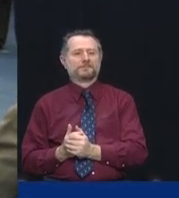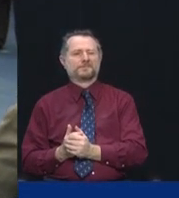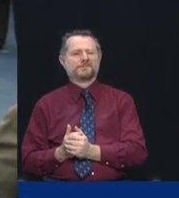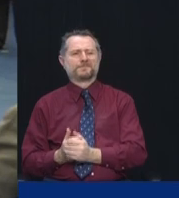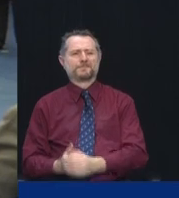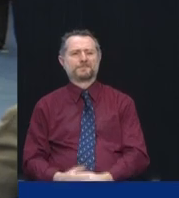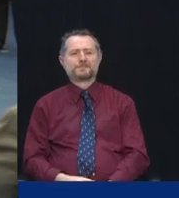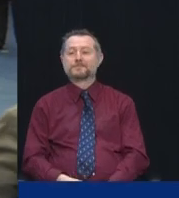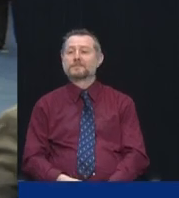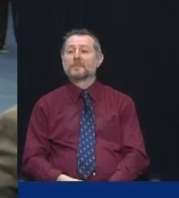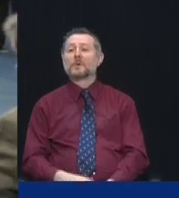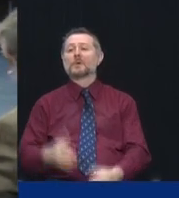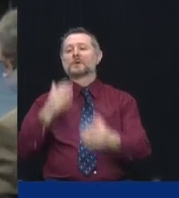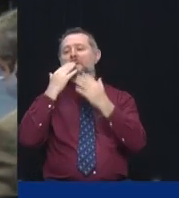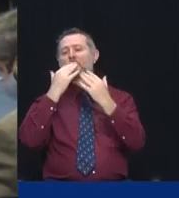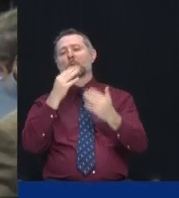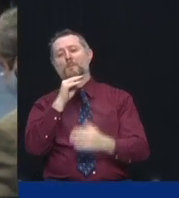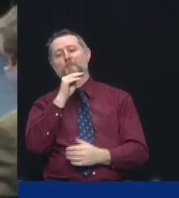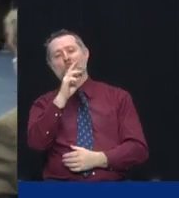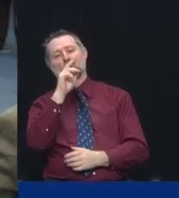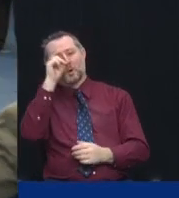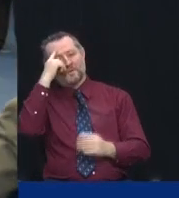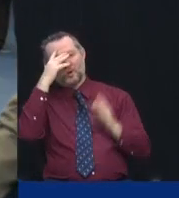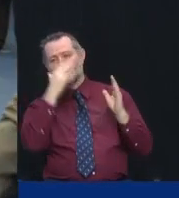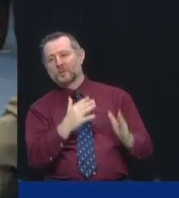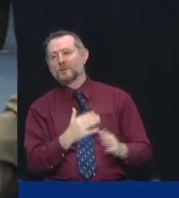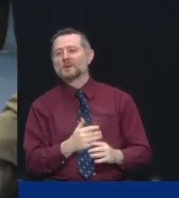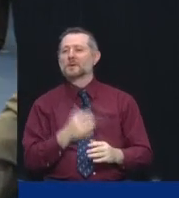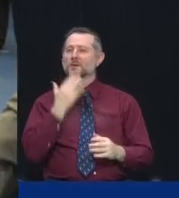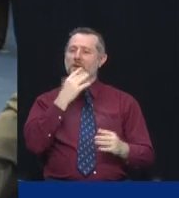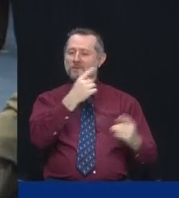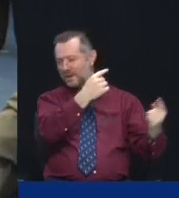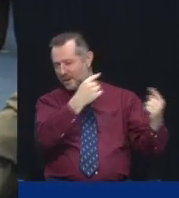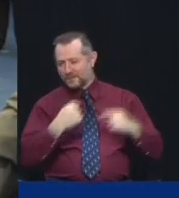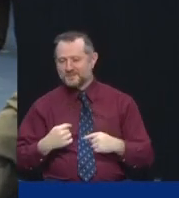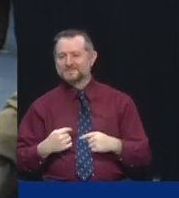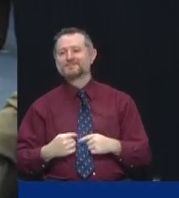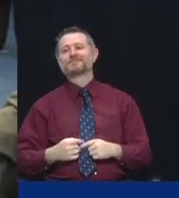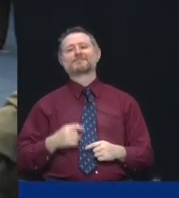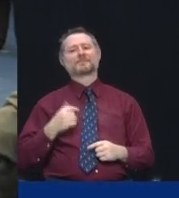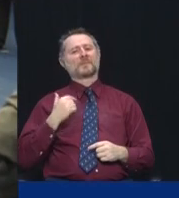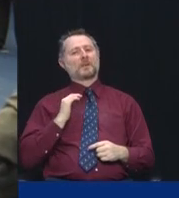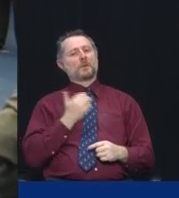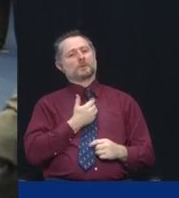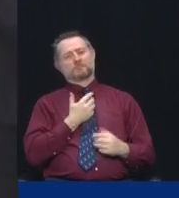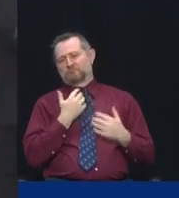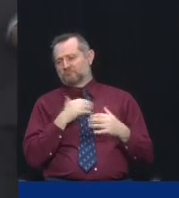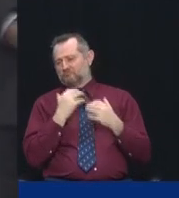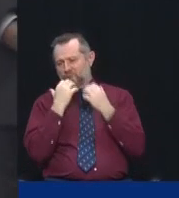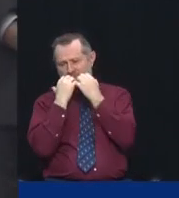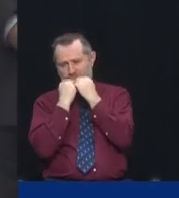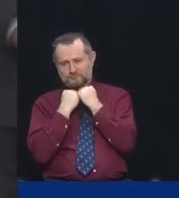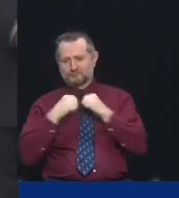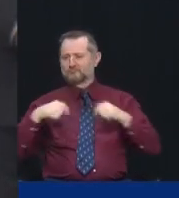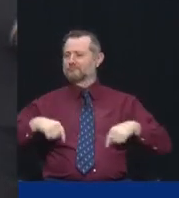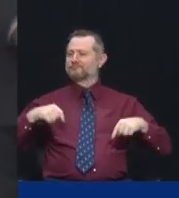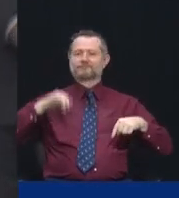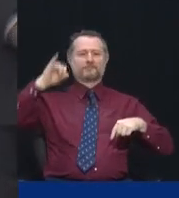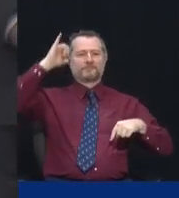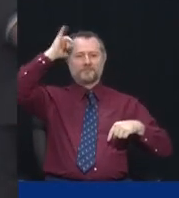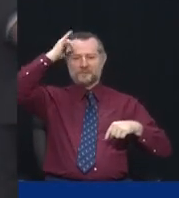Thank you, Mr. Governor. Thank you for being here in our beloved Buffalo yet again. Folks already know